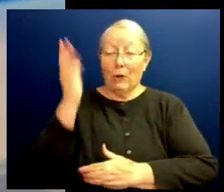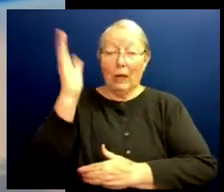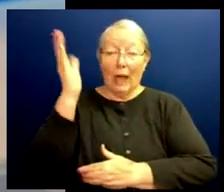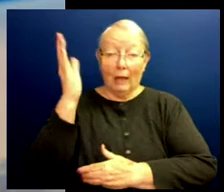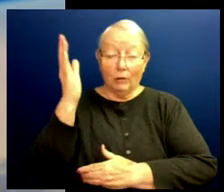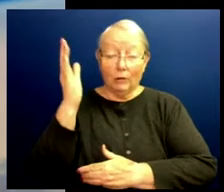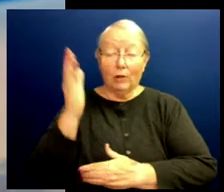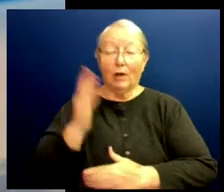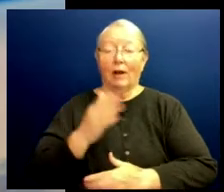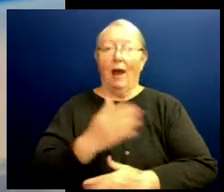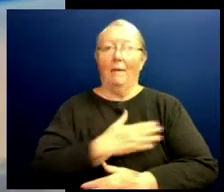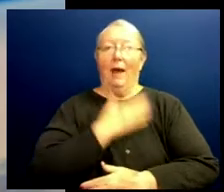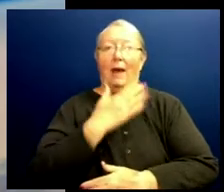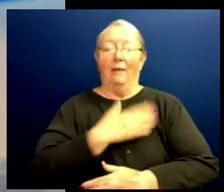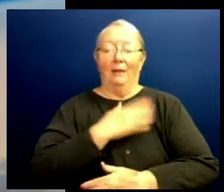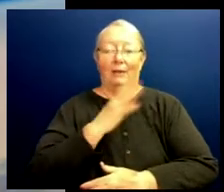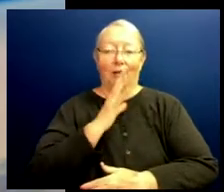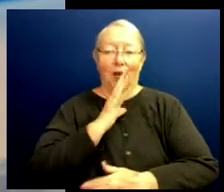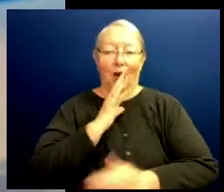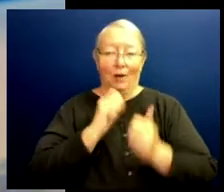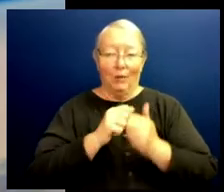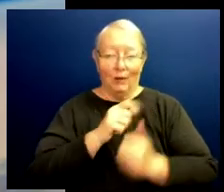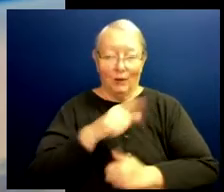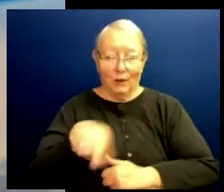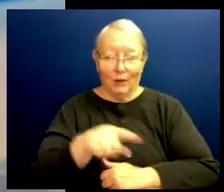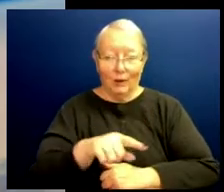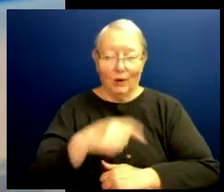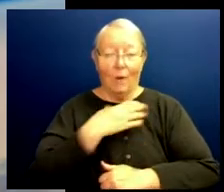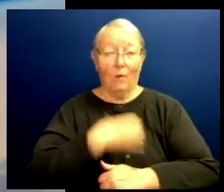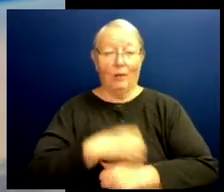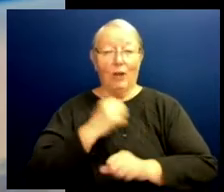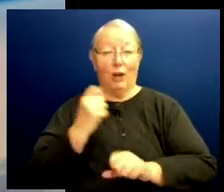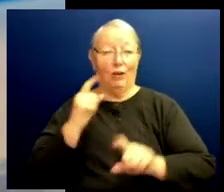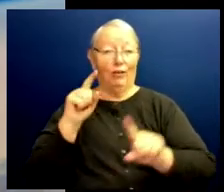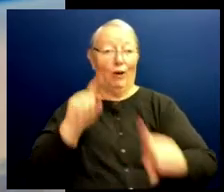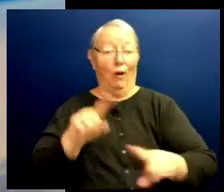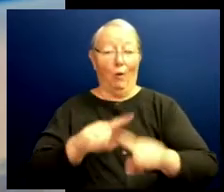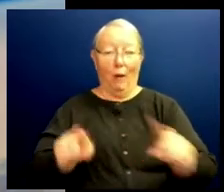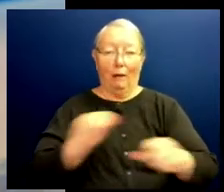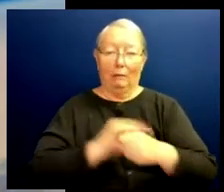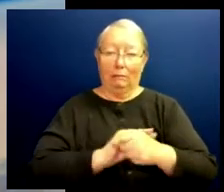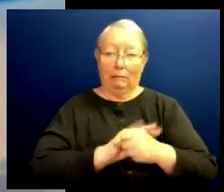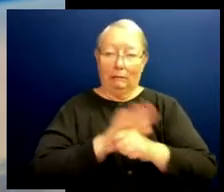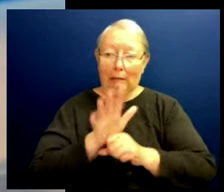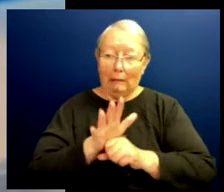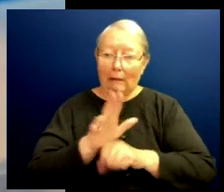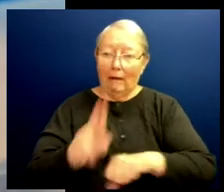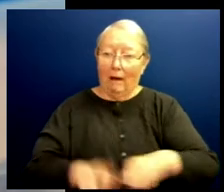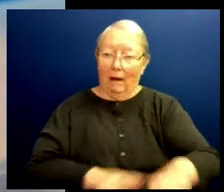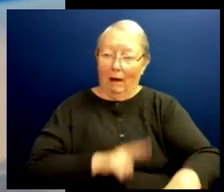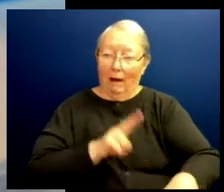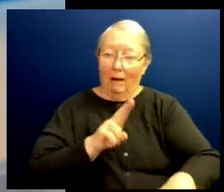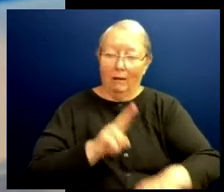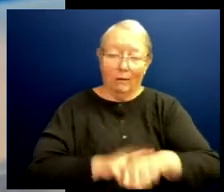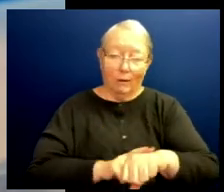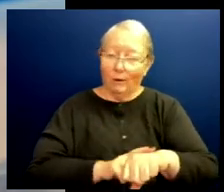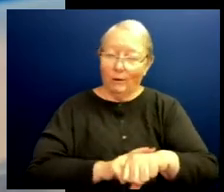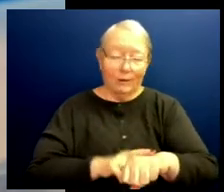I could be there. The COVID-19 pandemic, of course, has not allowed